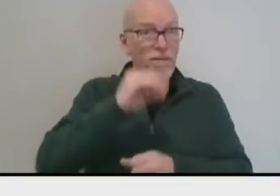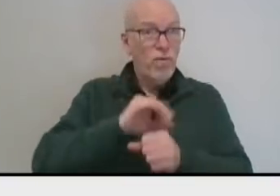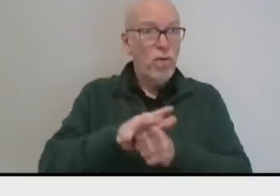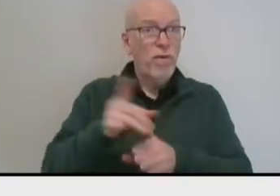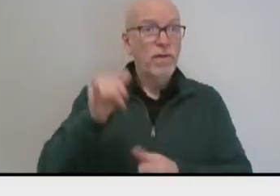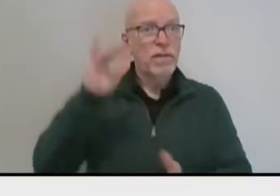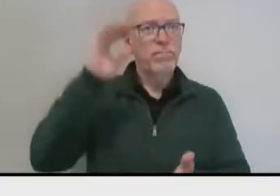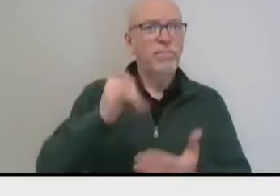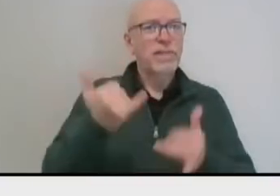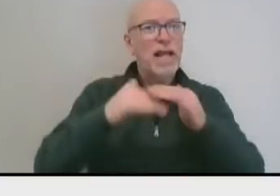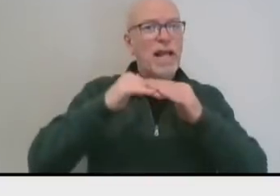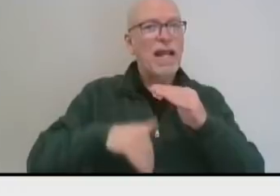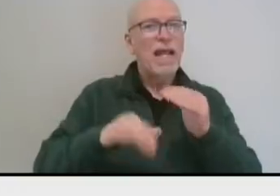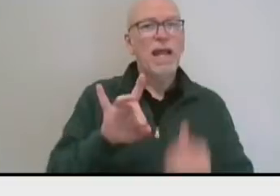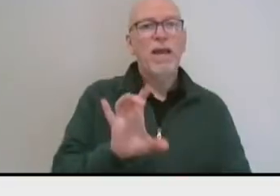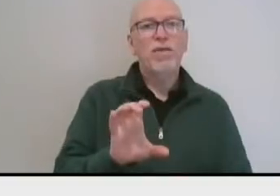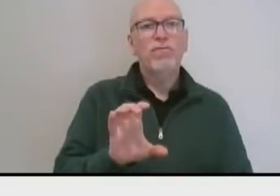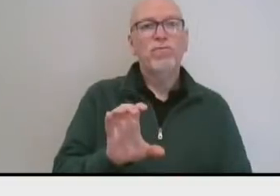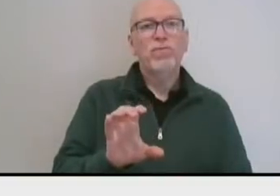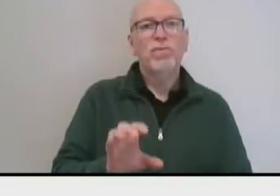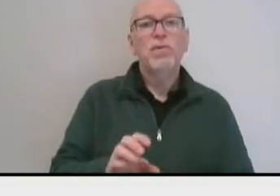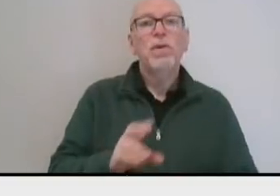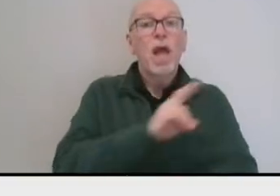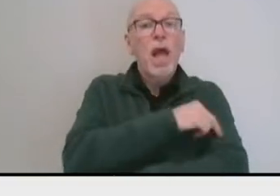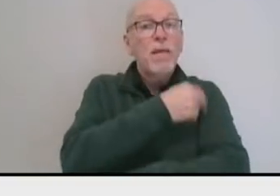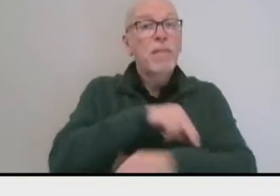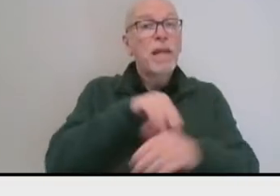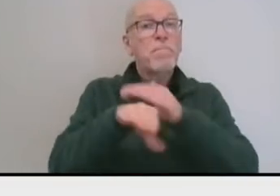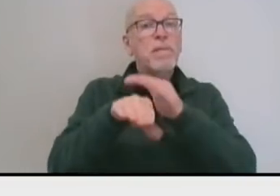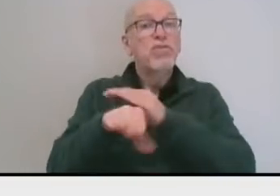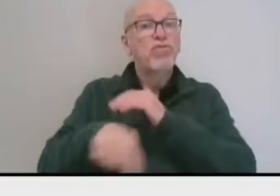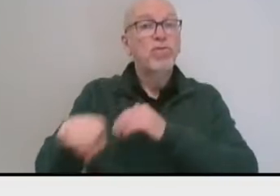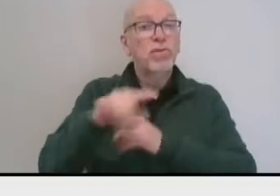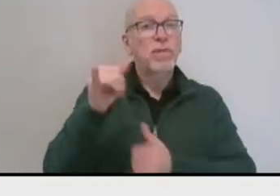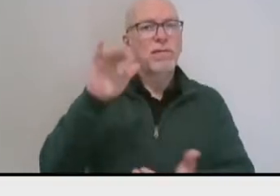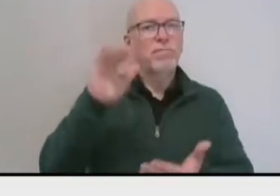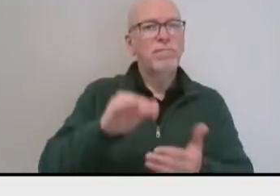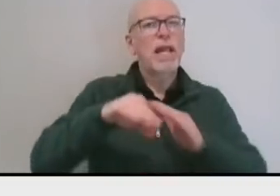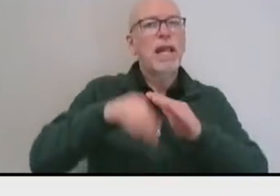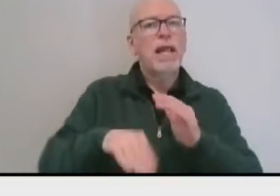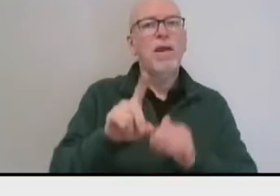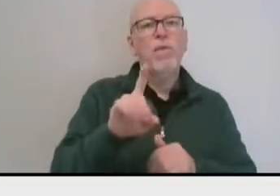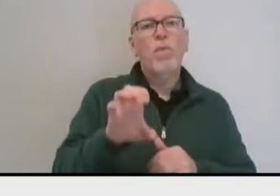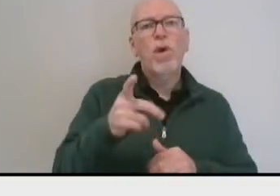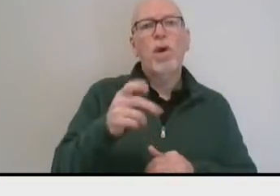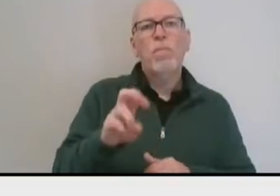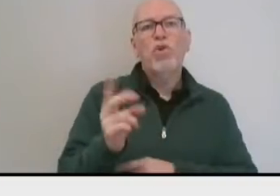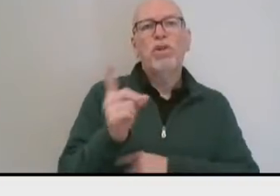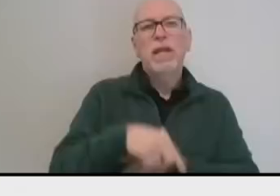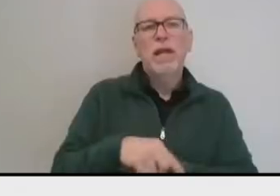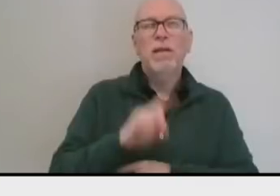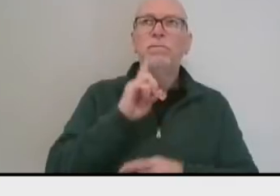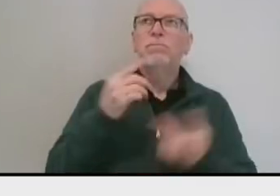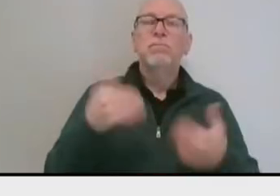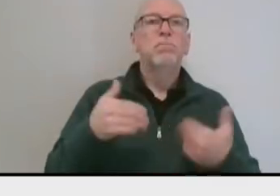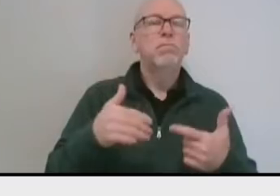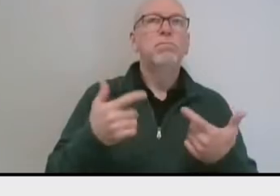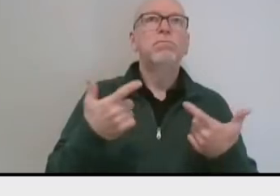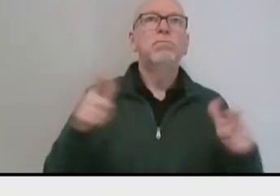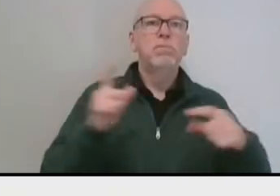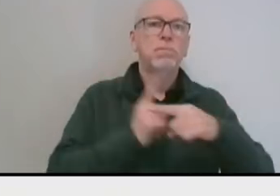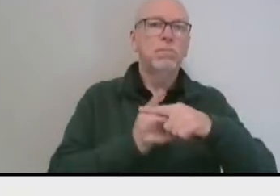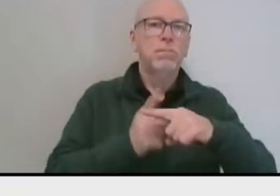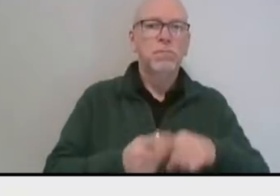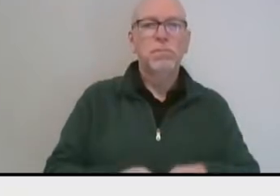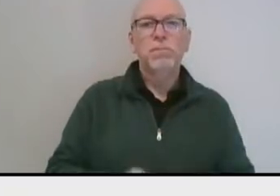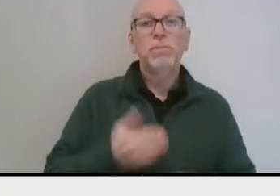dropped below 800. And hospital admissions for COVID have fallen below 100 a day, which is incredibly encouraging.